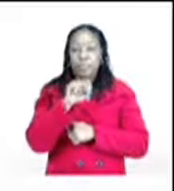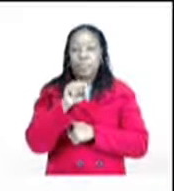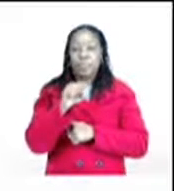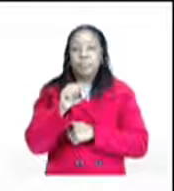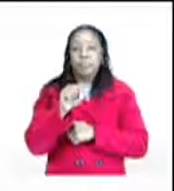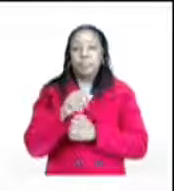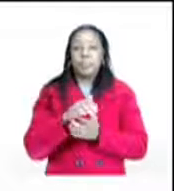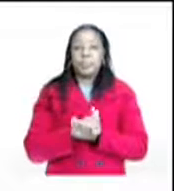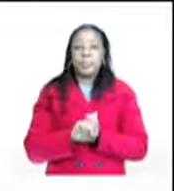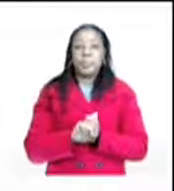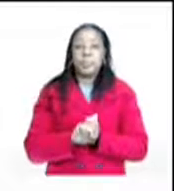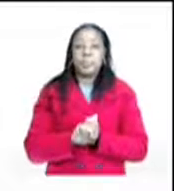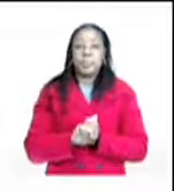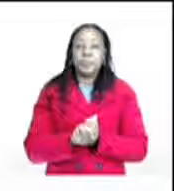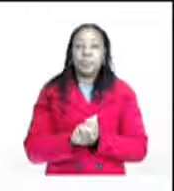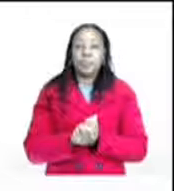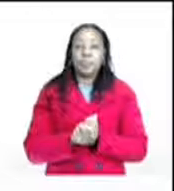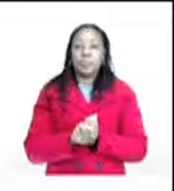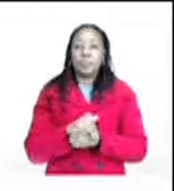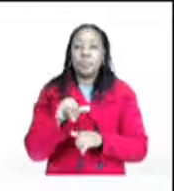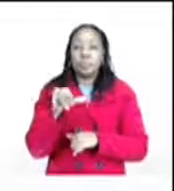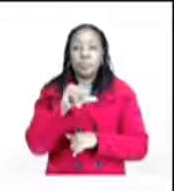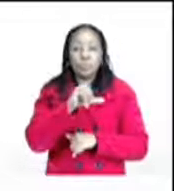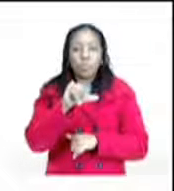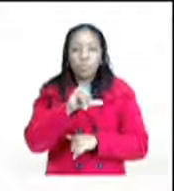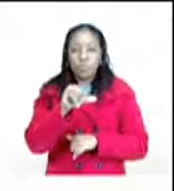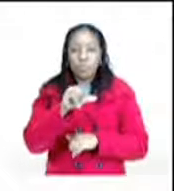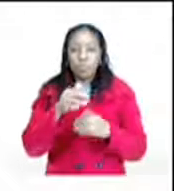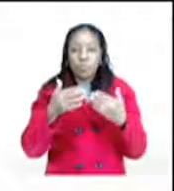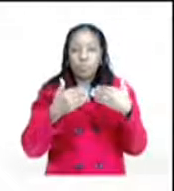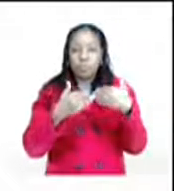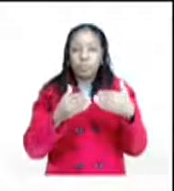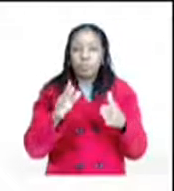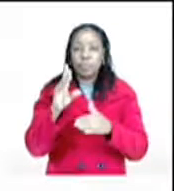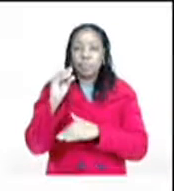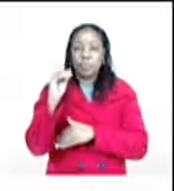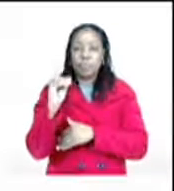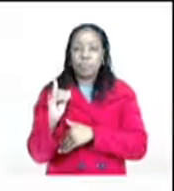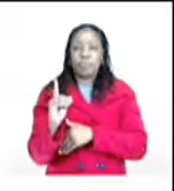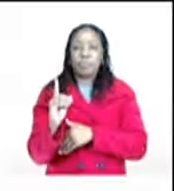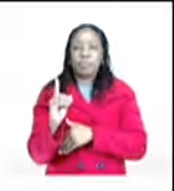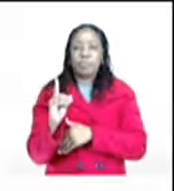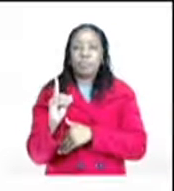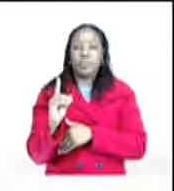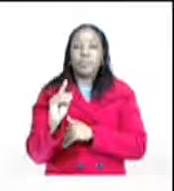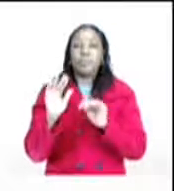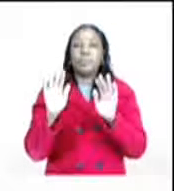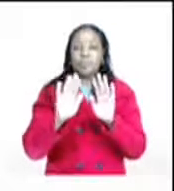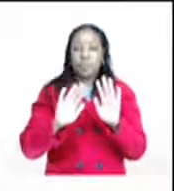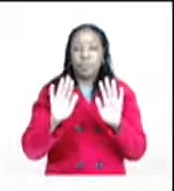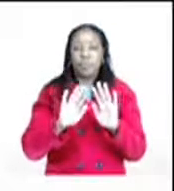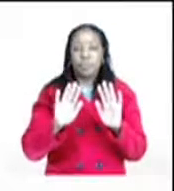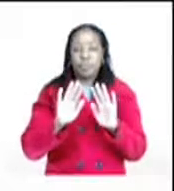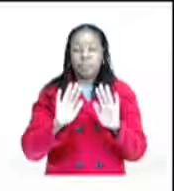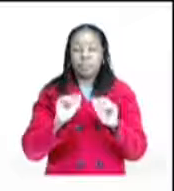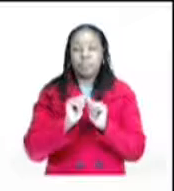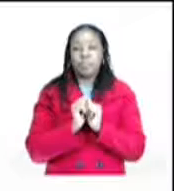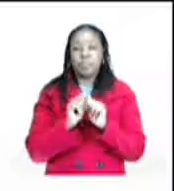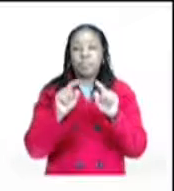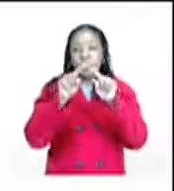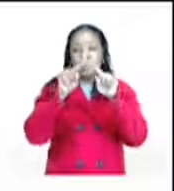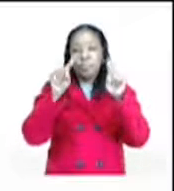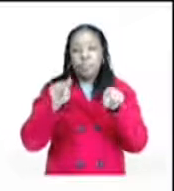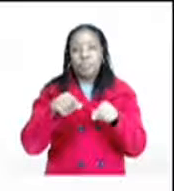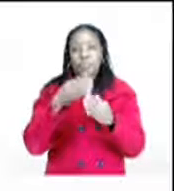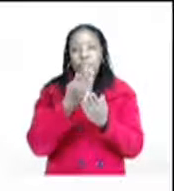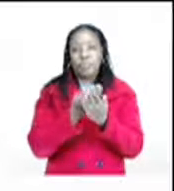pen. Now look for the words that begin with letter D, or look for the pictures